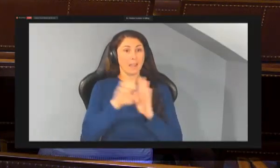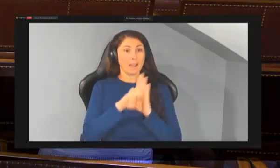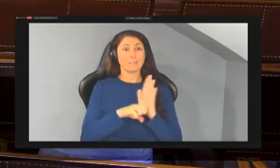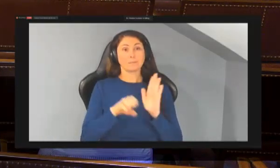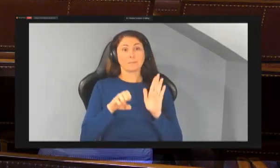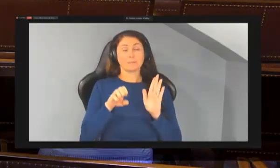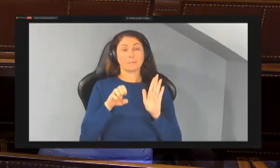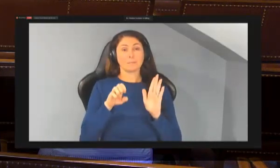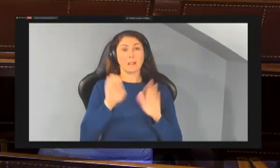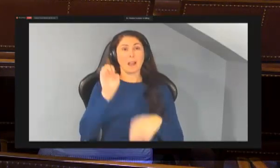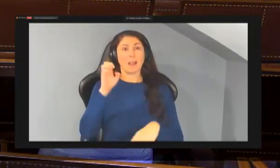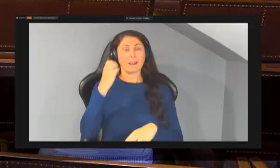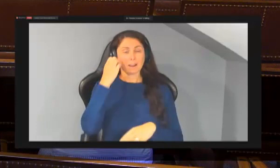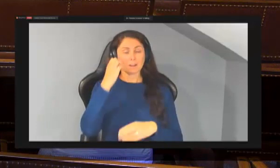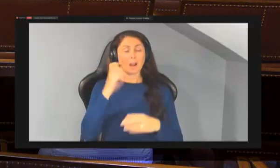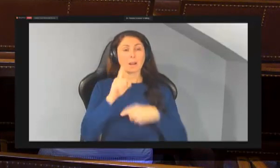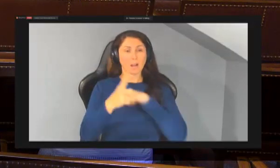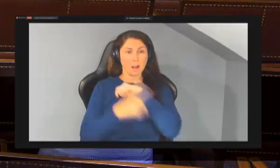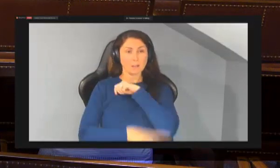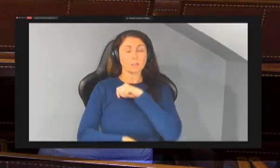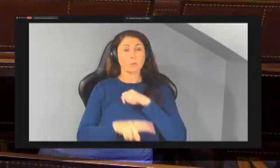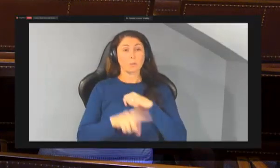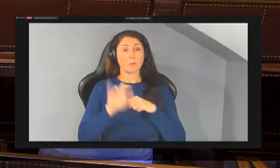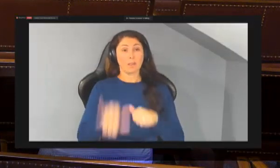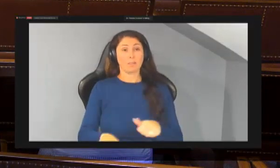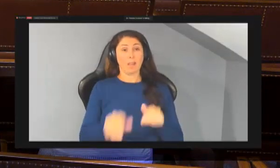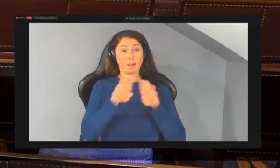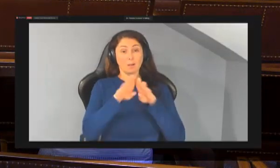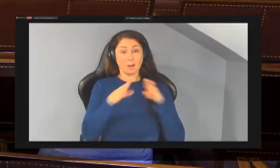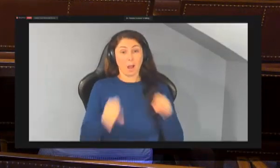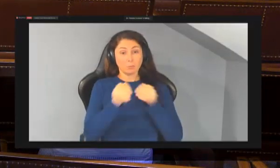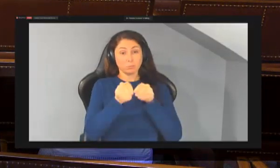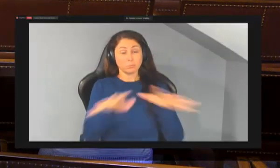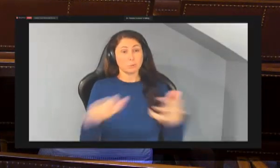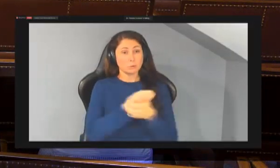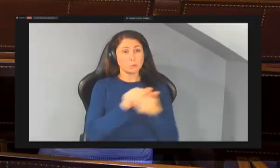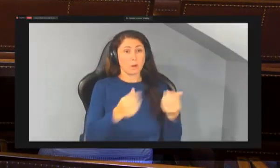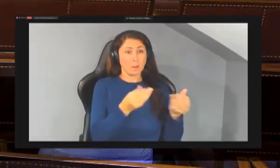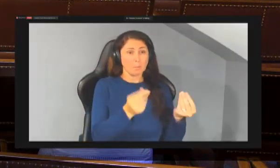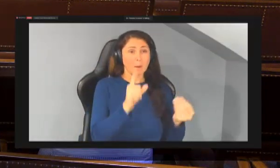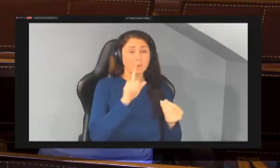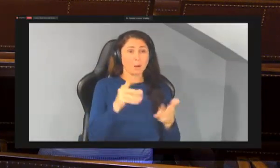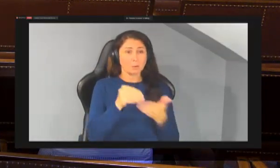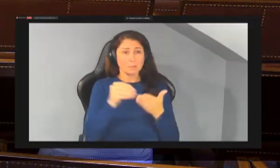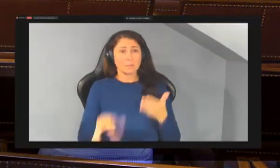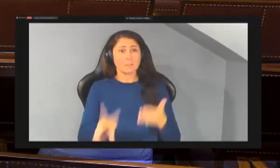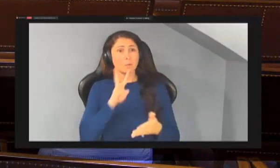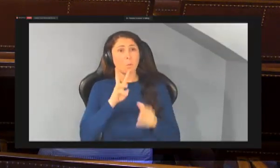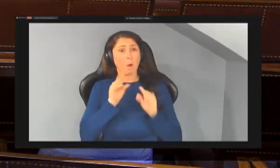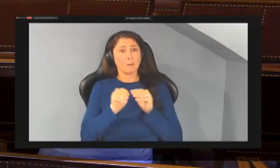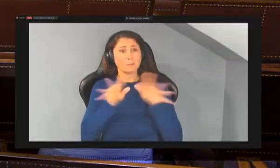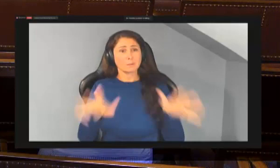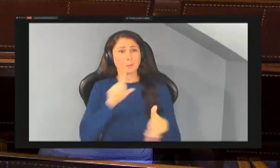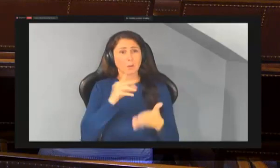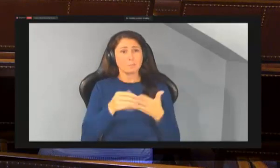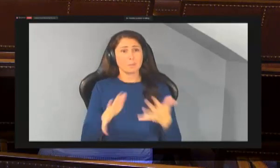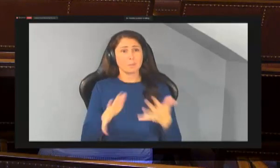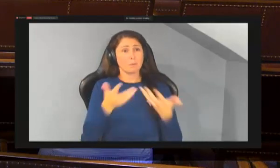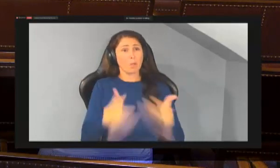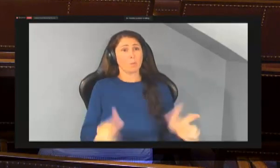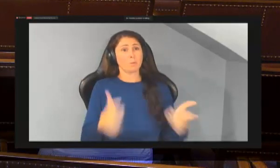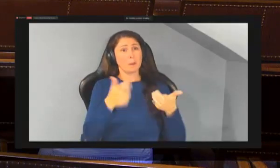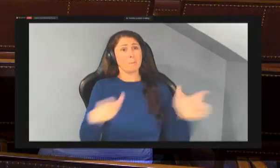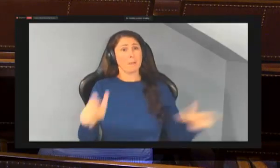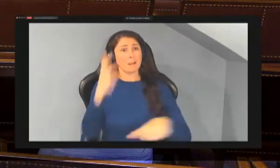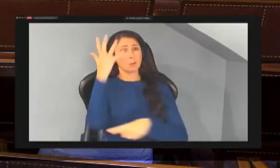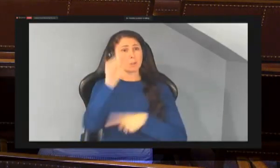consequences. Landslides destroy property and are expensive. Water pollution remedies are expensive. Losing big trees when we need carbon